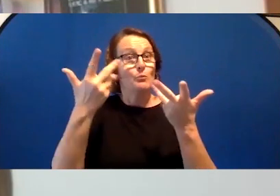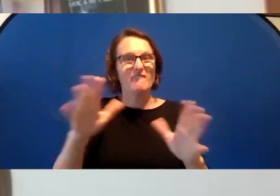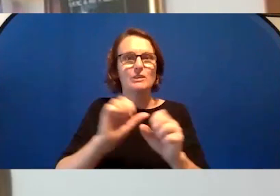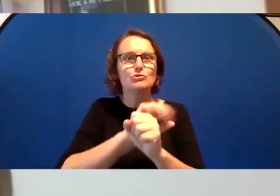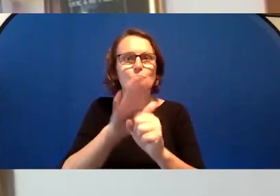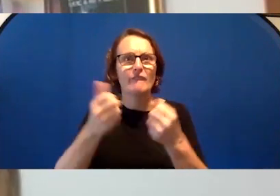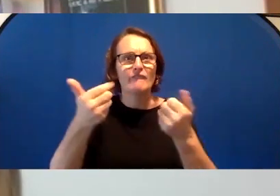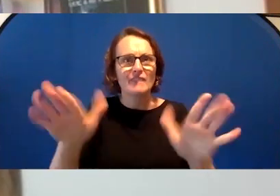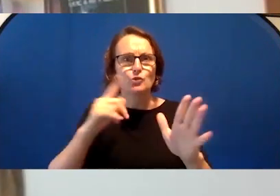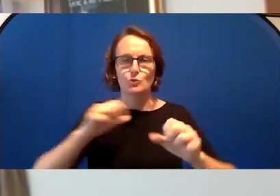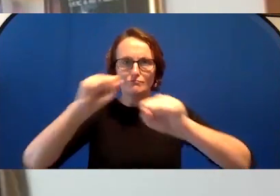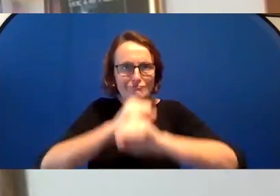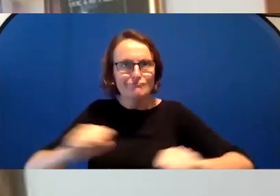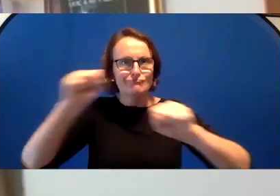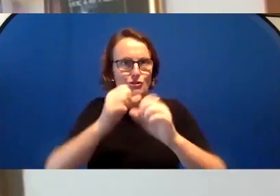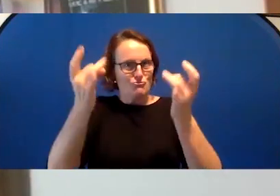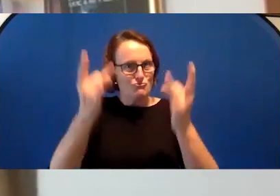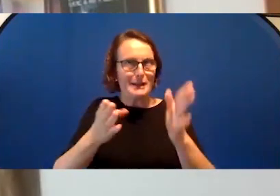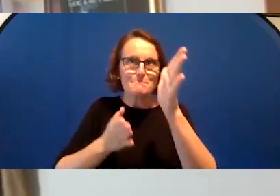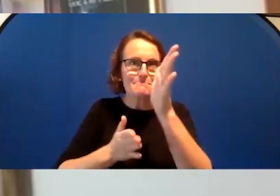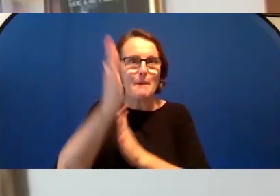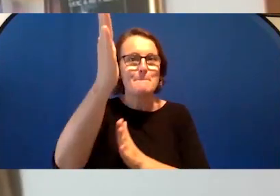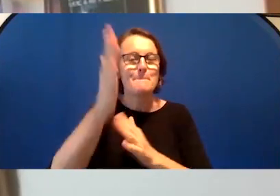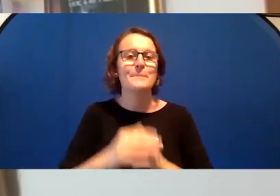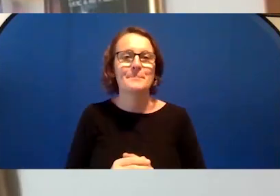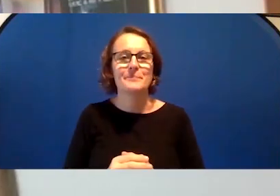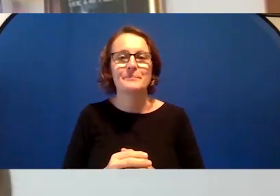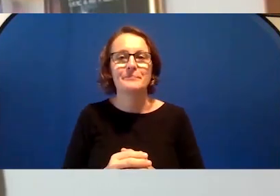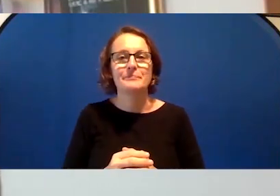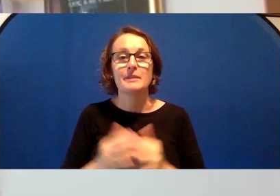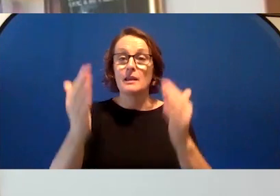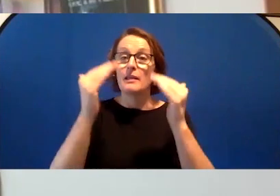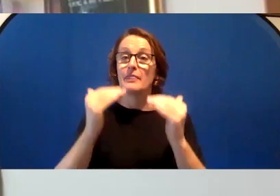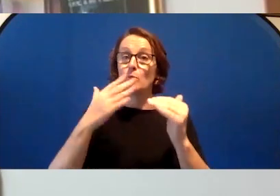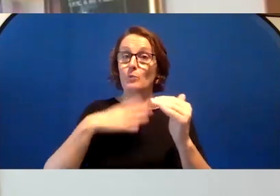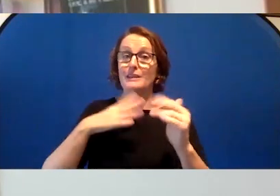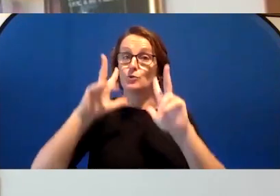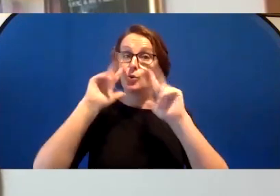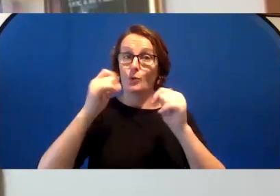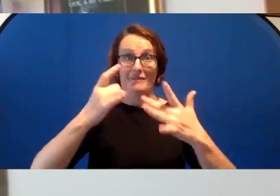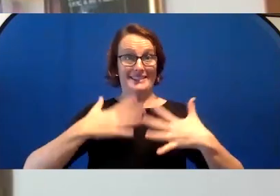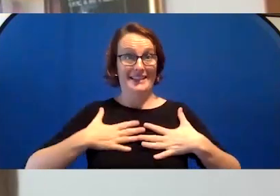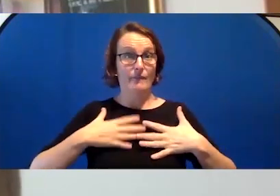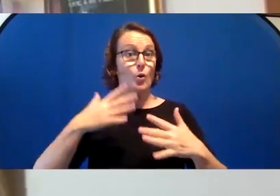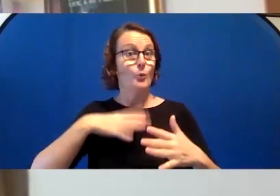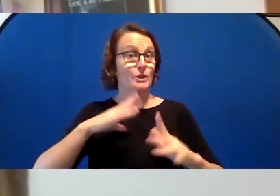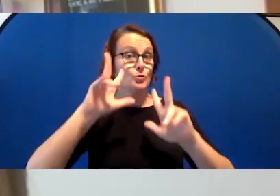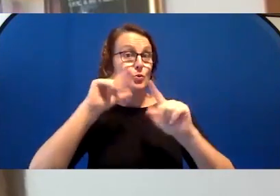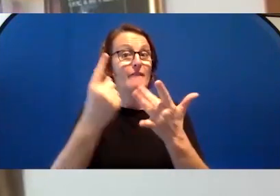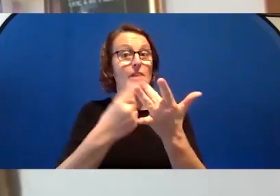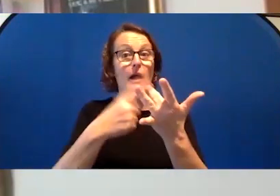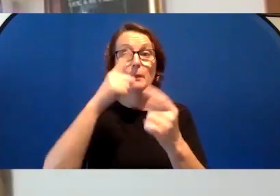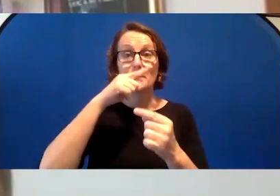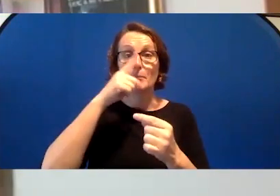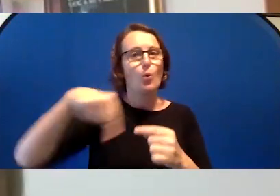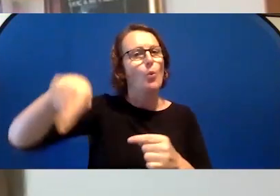before. So next up, once we are taking care of ourselves, looking to take care of others. We are all in